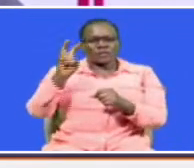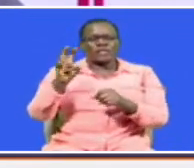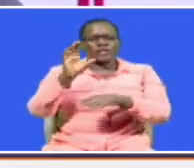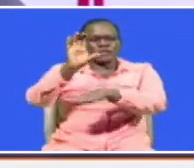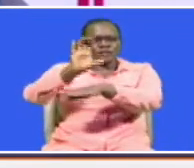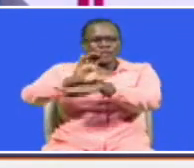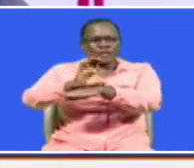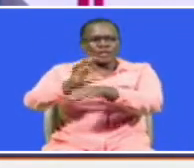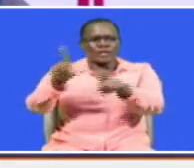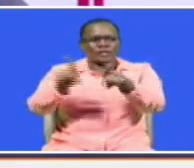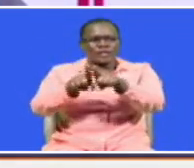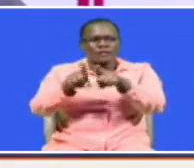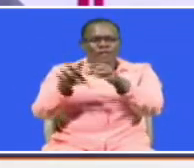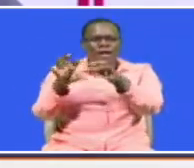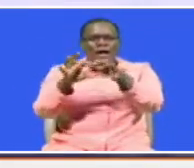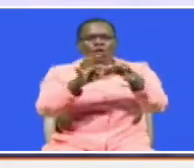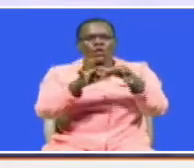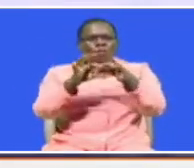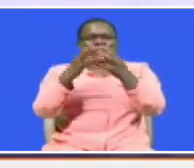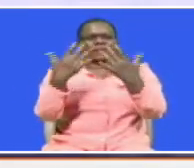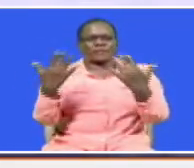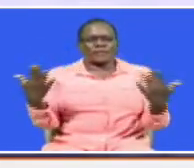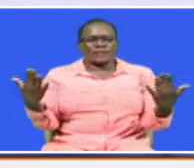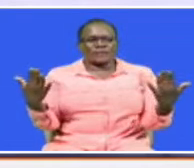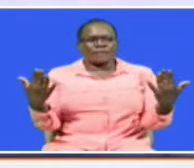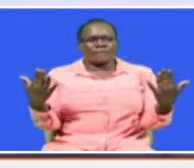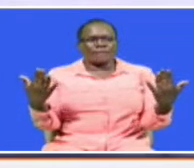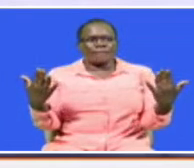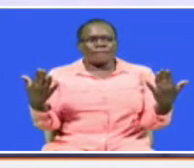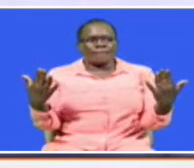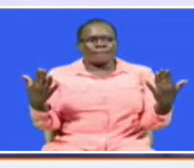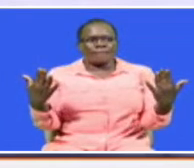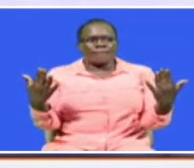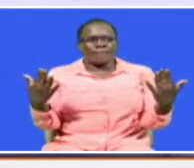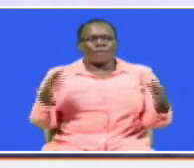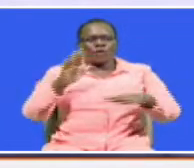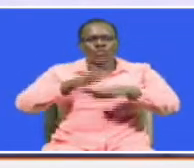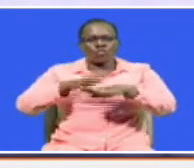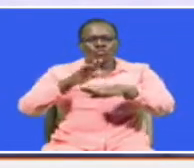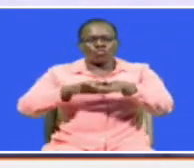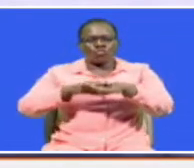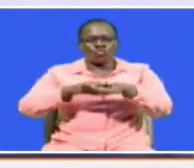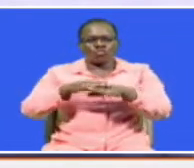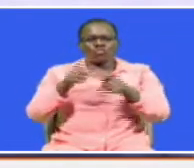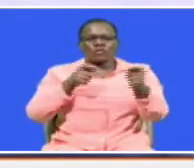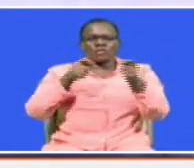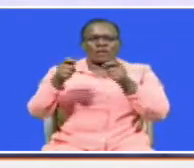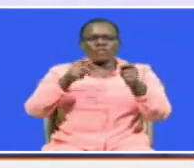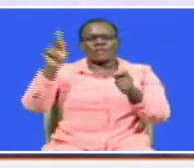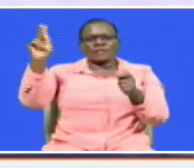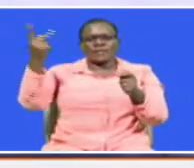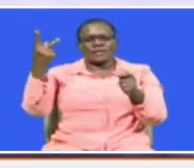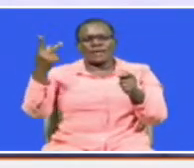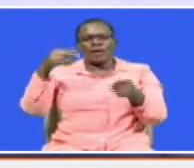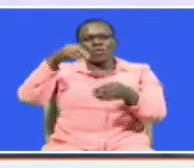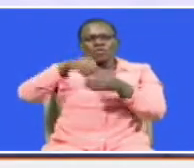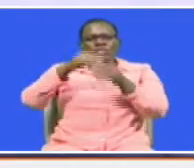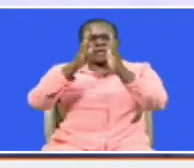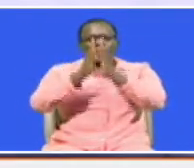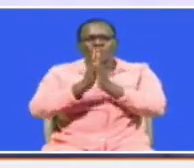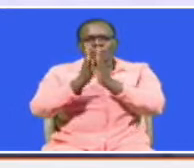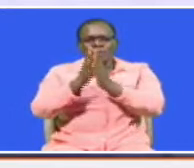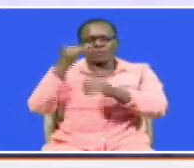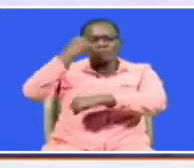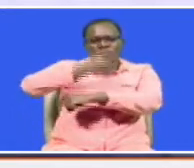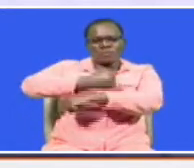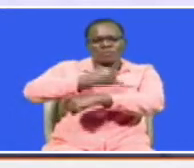church as a corporate entity. We want to promote good governance practices in Kenya amongst the religious